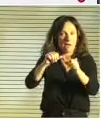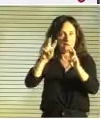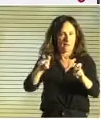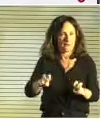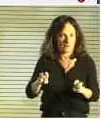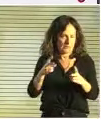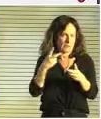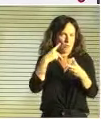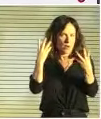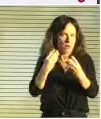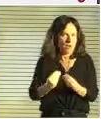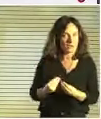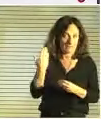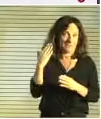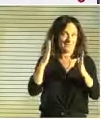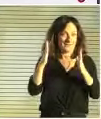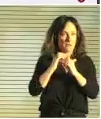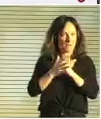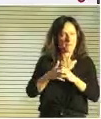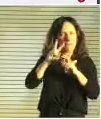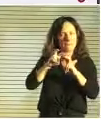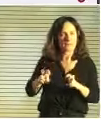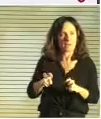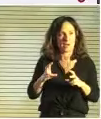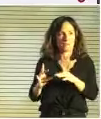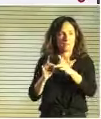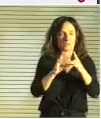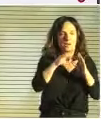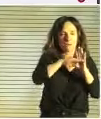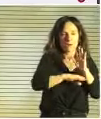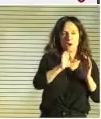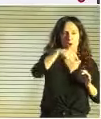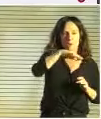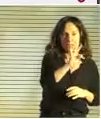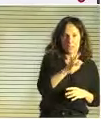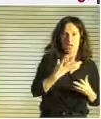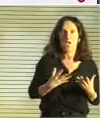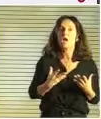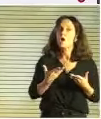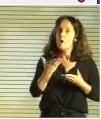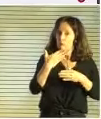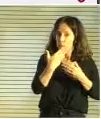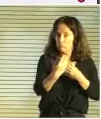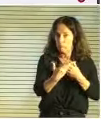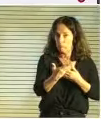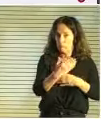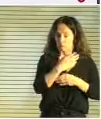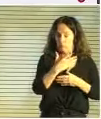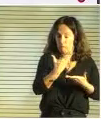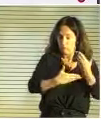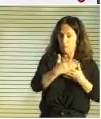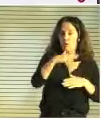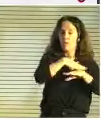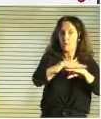state, UNWTO, but also with the German government, also with the World Bank, where we supported small